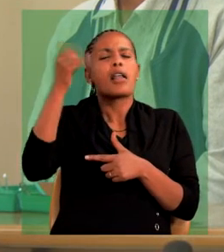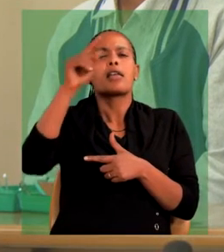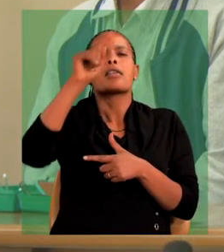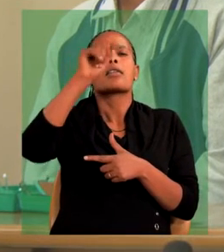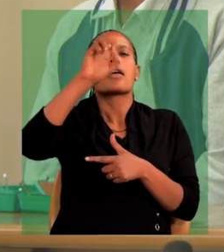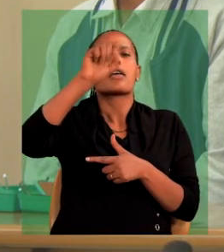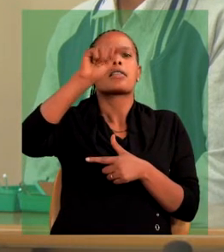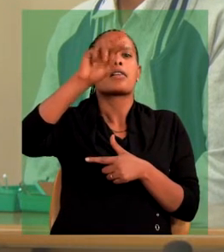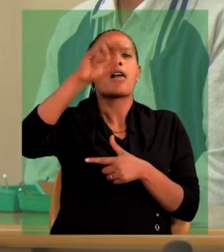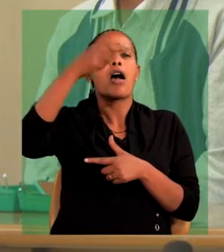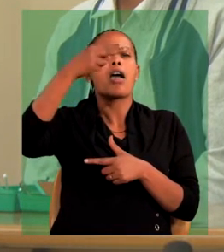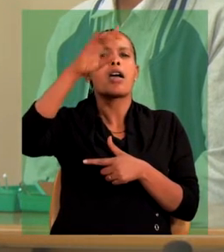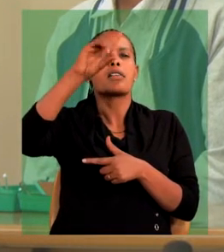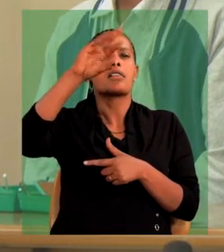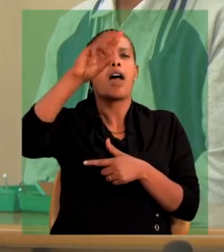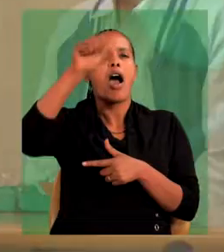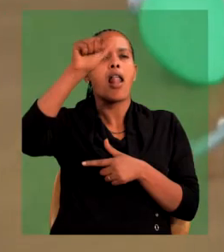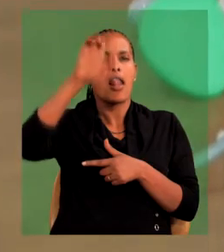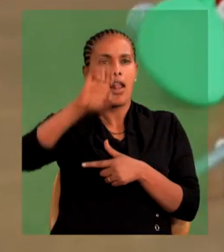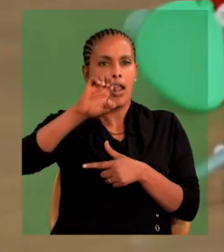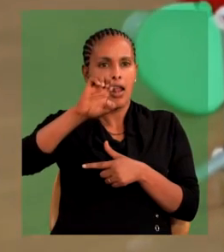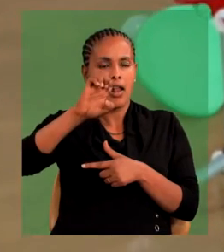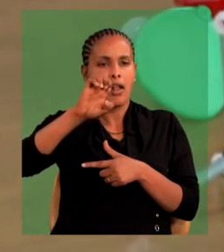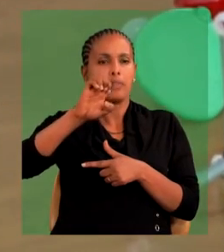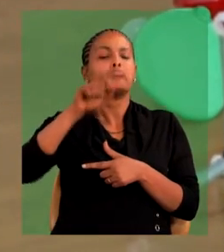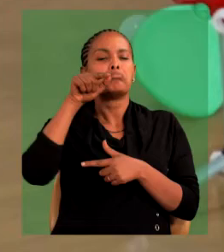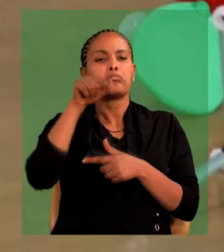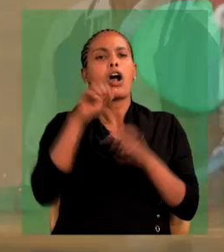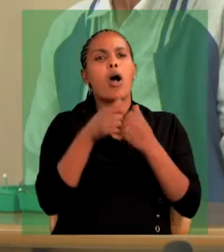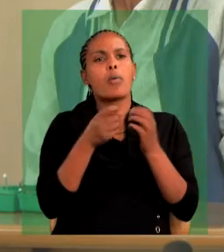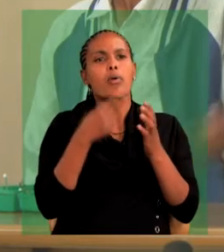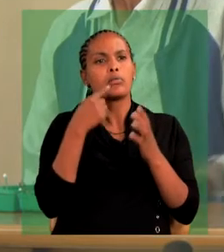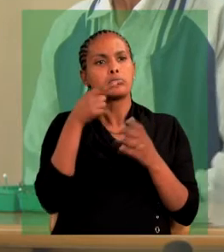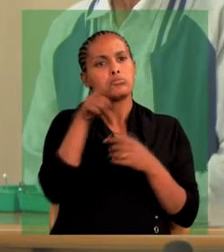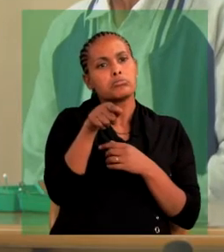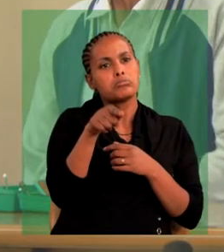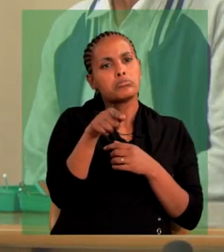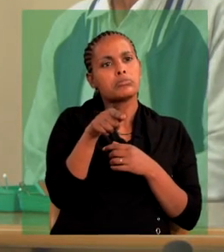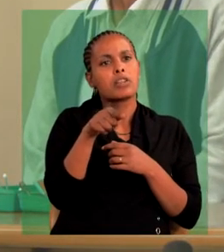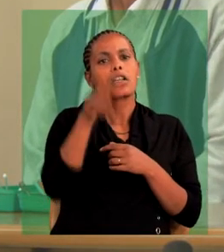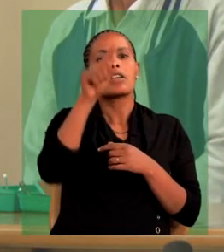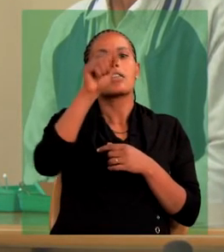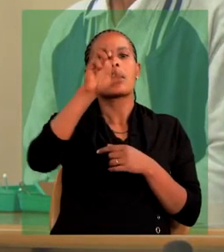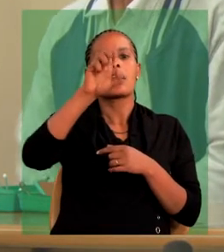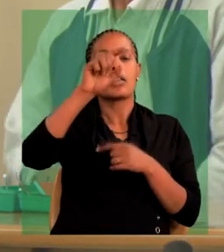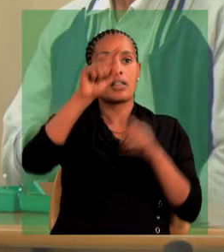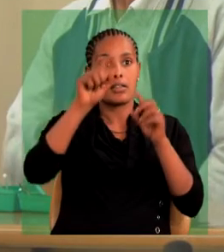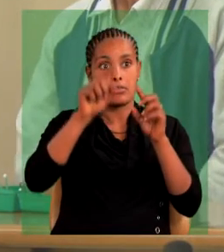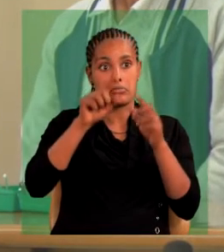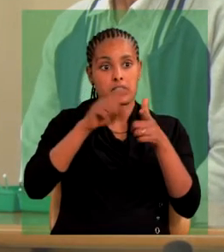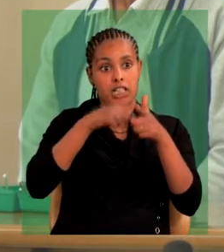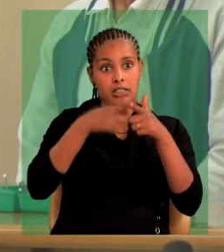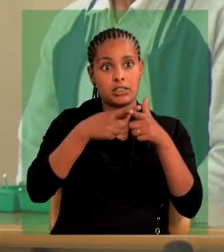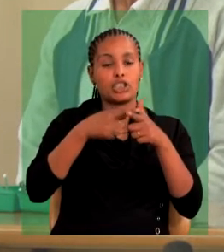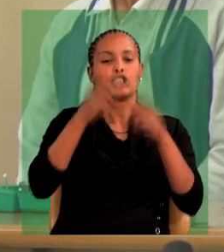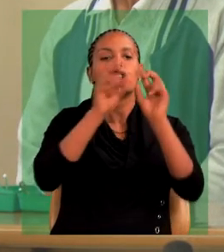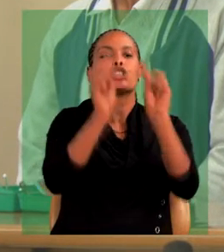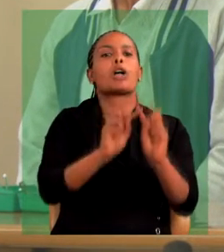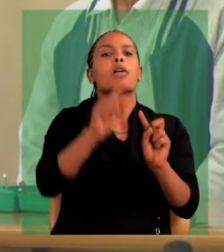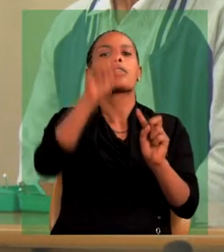tetrahedral. How about here? The angles will be tetrahedral. And the shape